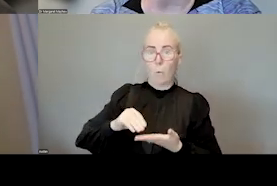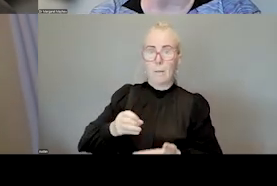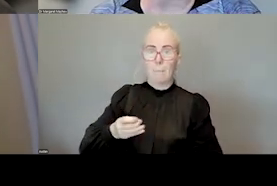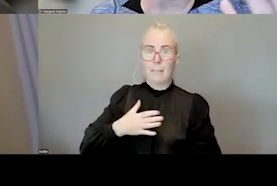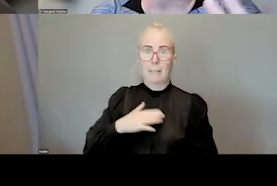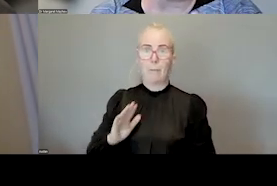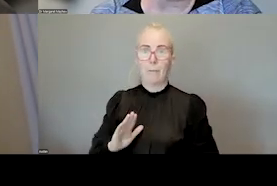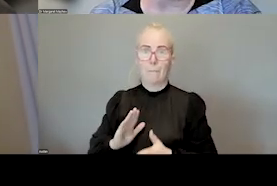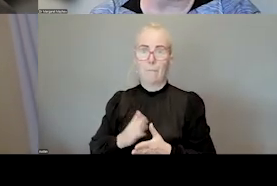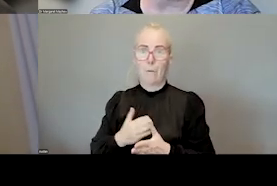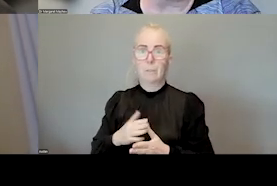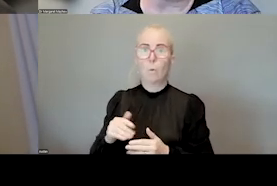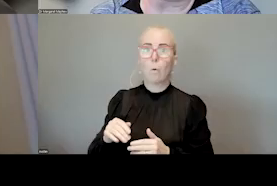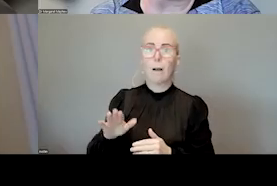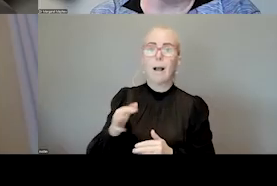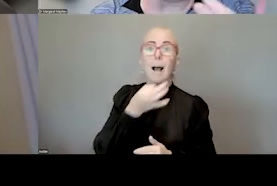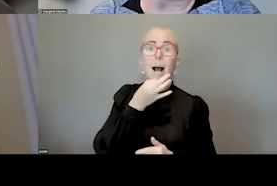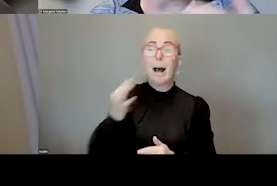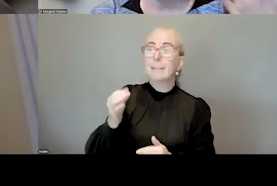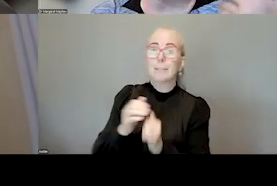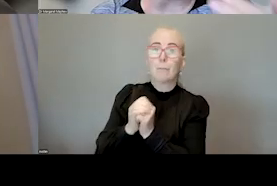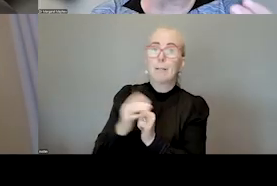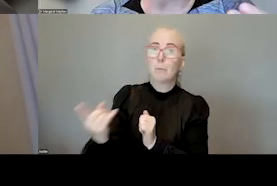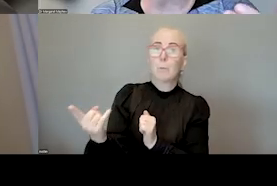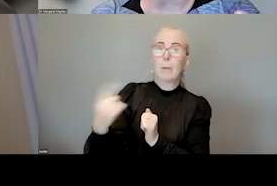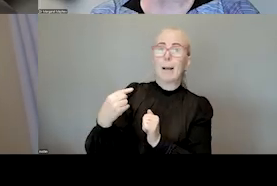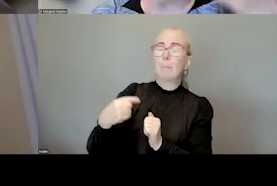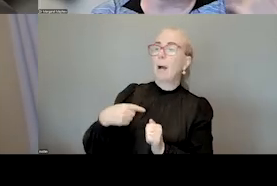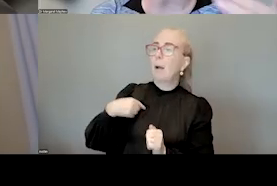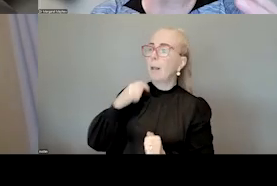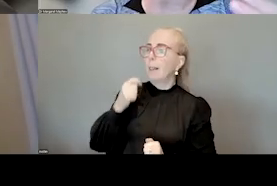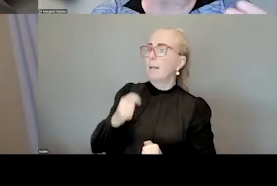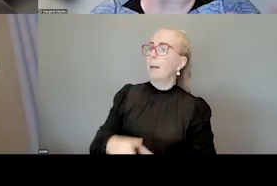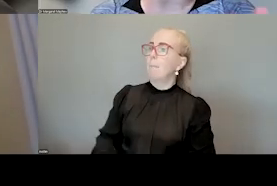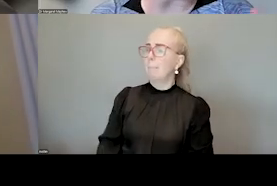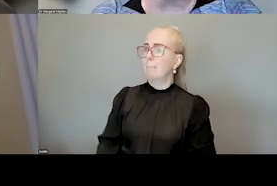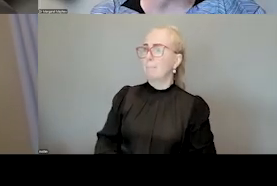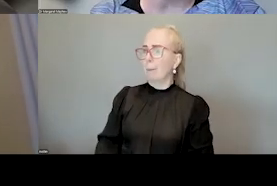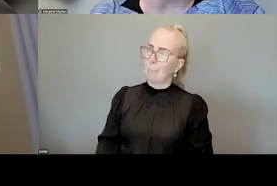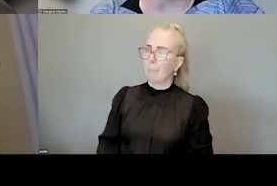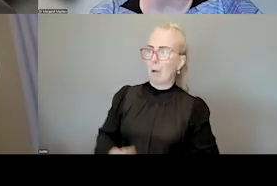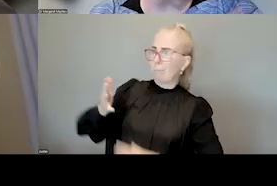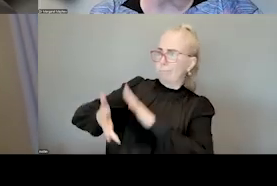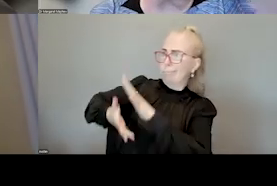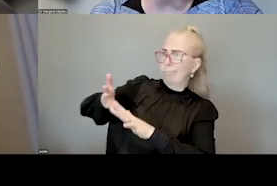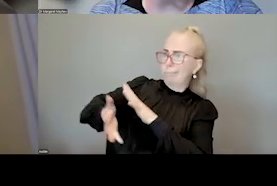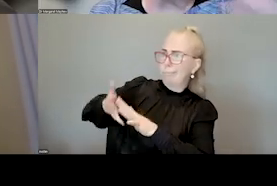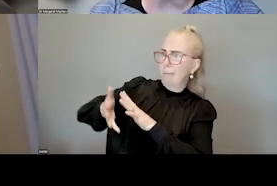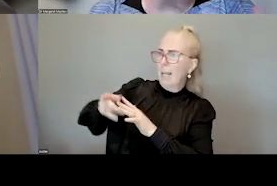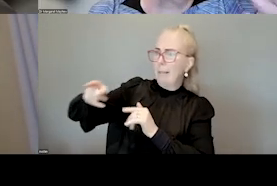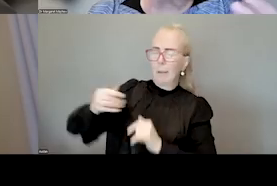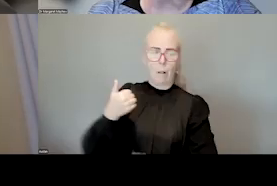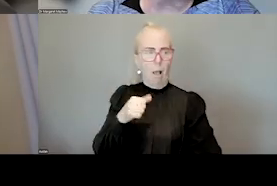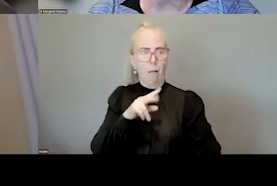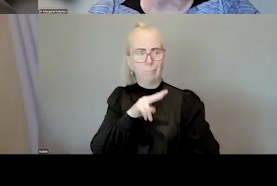say, 400 words, and what I get in those 3 minutes, I'm like, okay, that's clear. And then they say, but you missed that thing. So if people